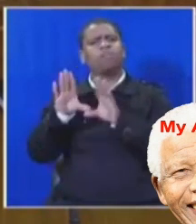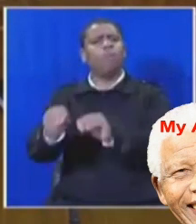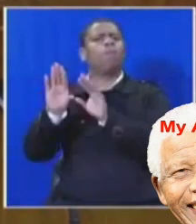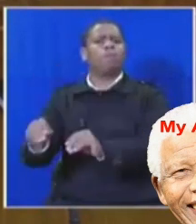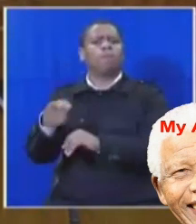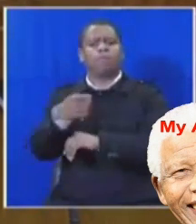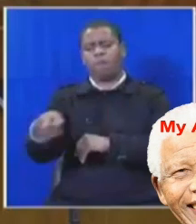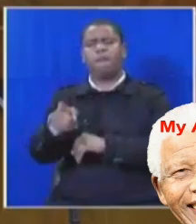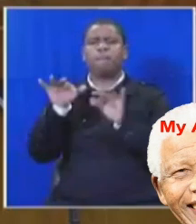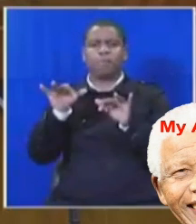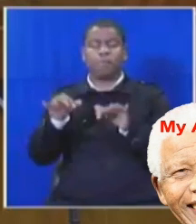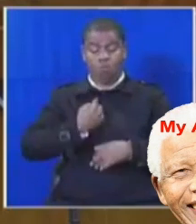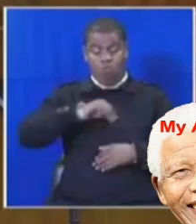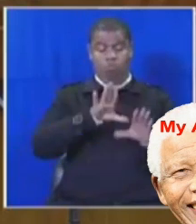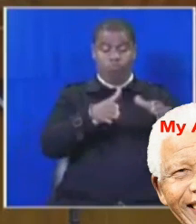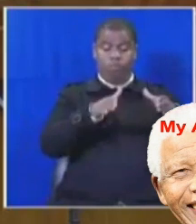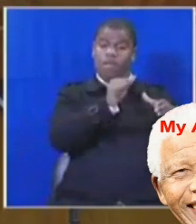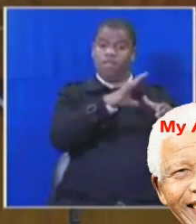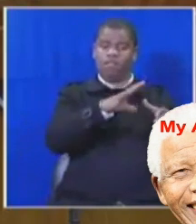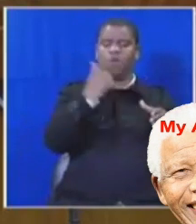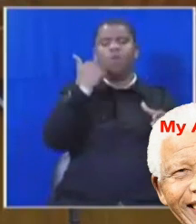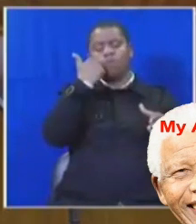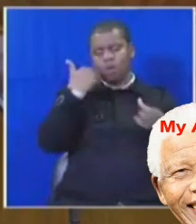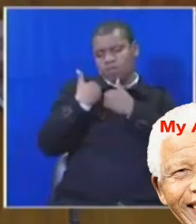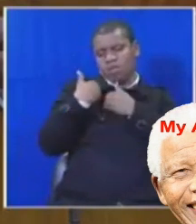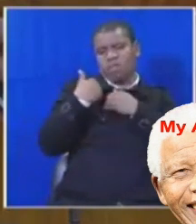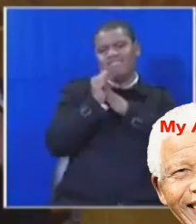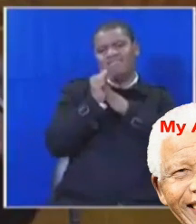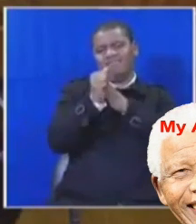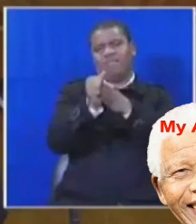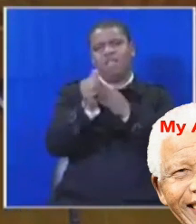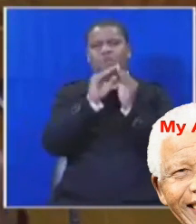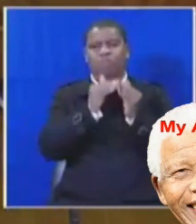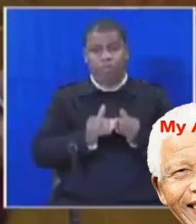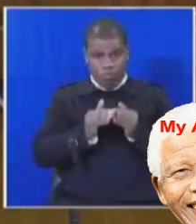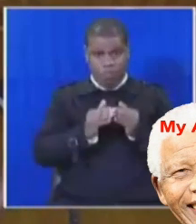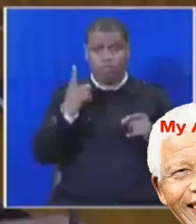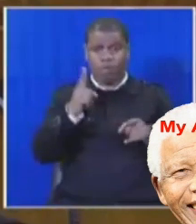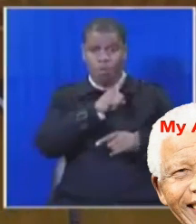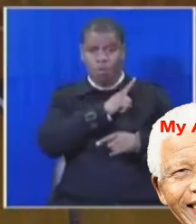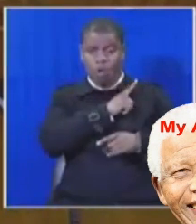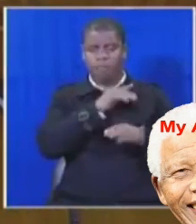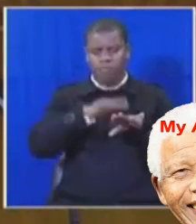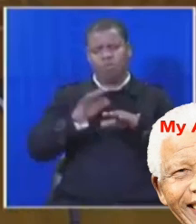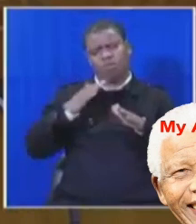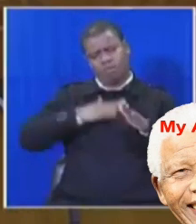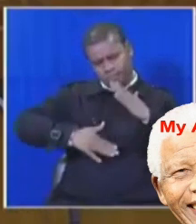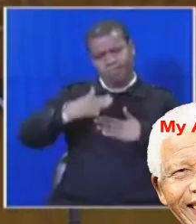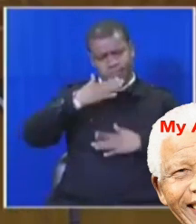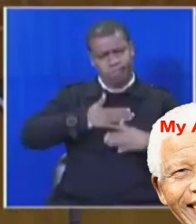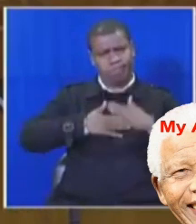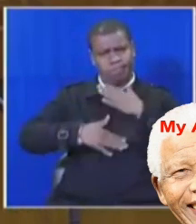ANC, we have a responsibility to lead society and lead them. That is why we will always try to tolerate them. But secondly,